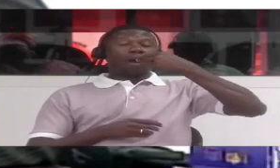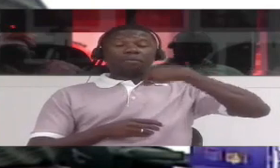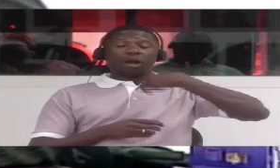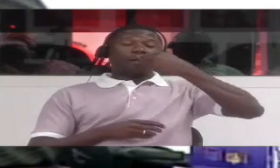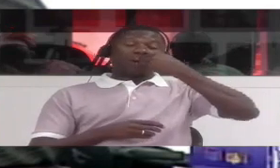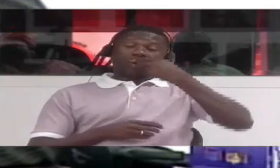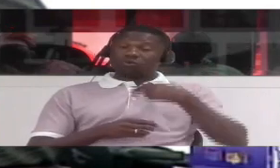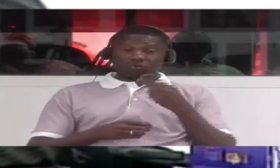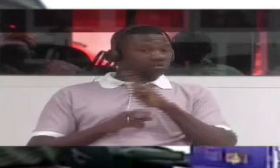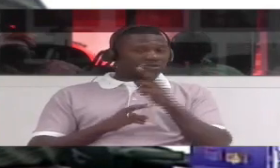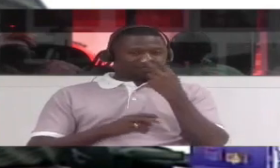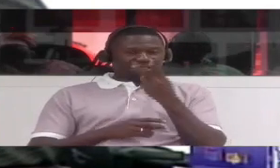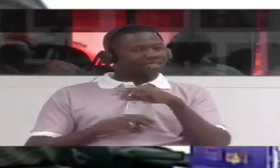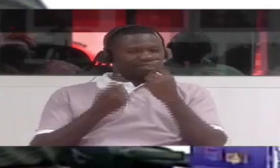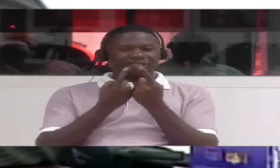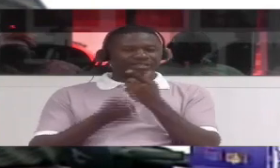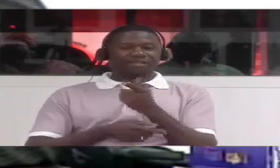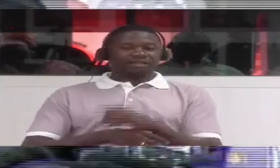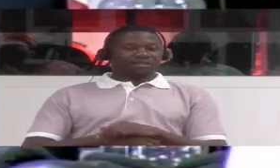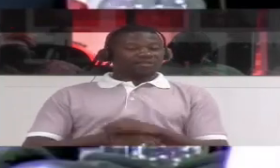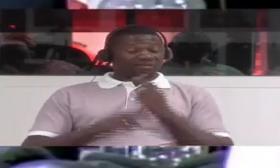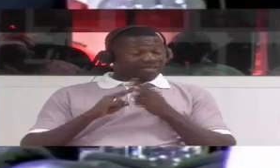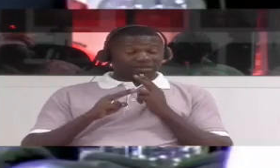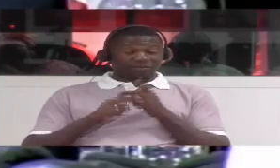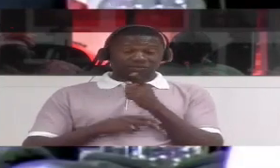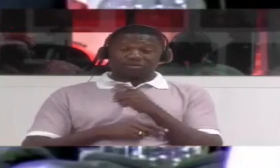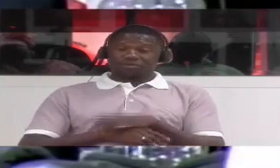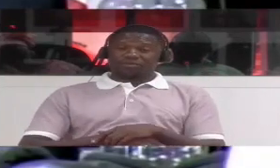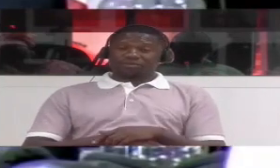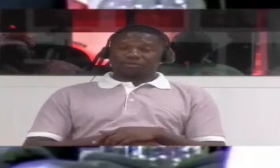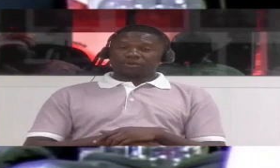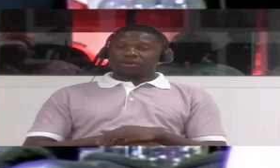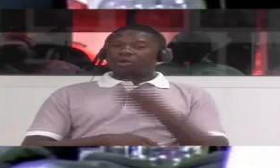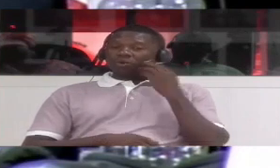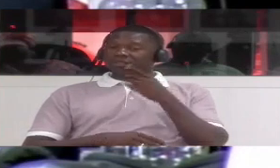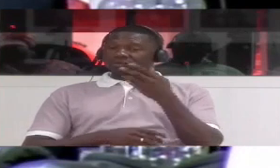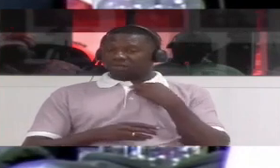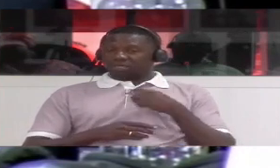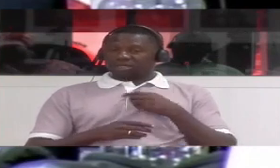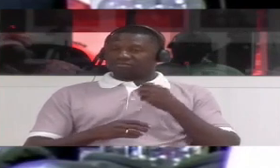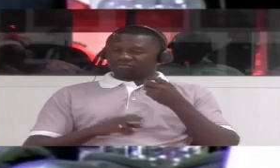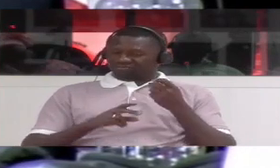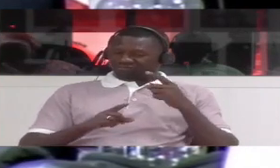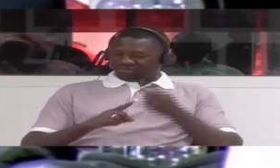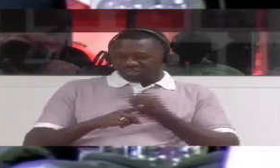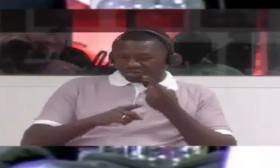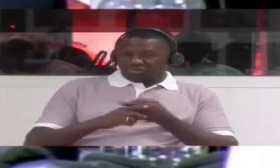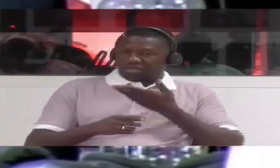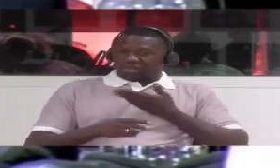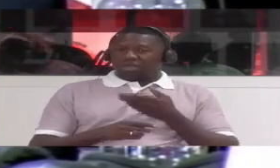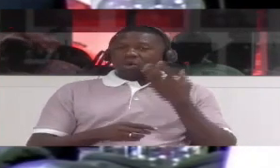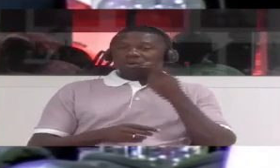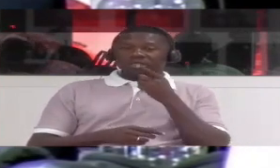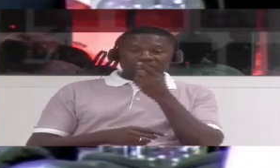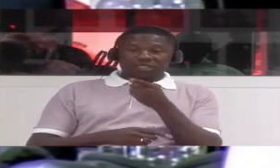he said, considering that you had just been tortured and you were visibly injured, when he said, they've done worse things to me,